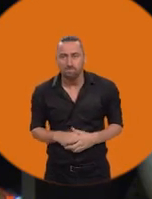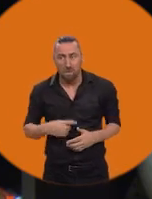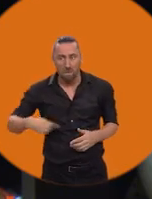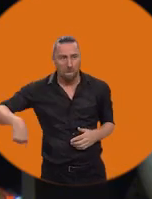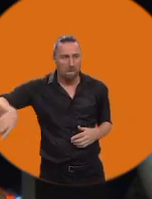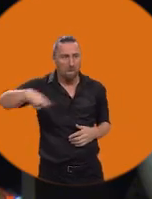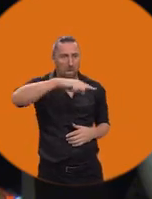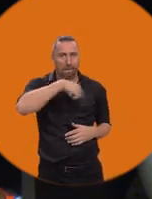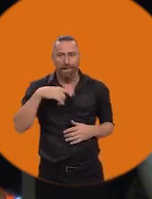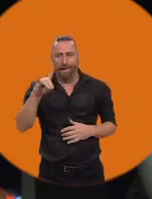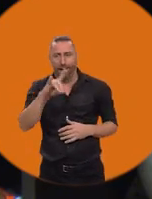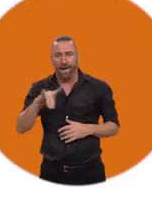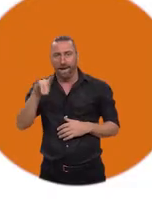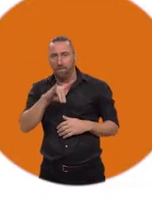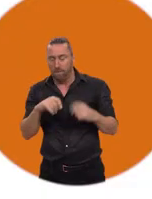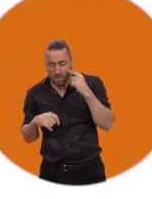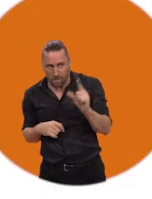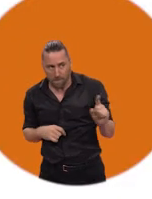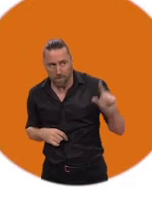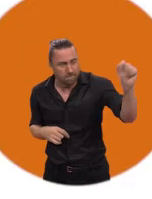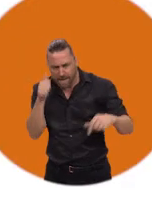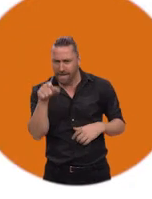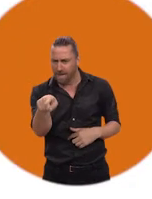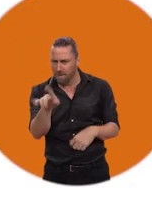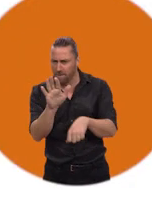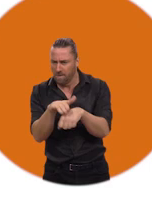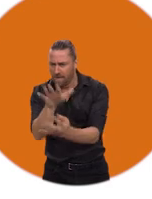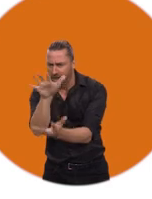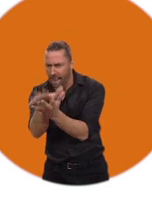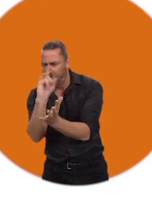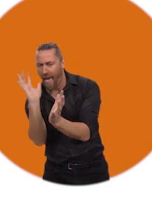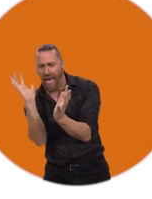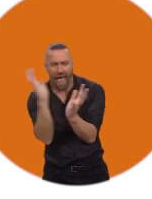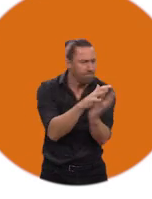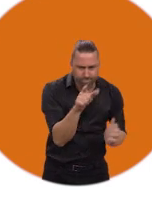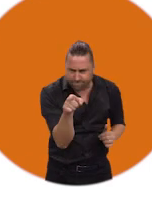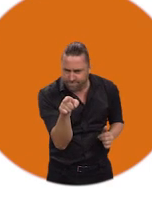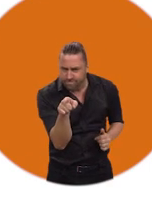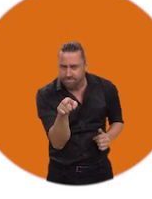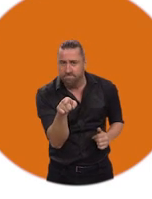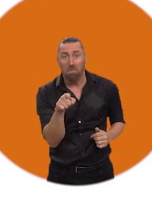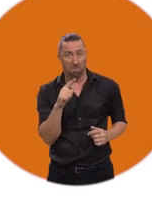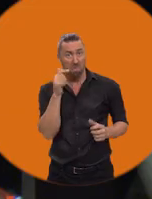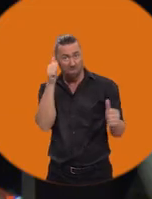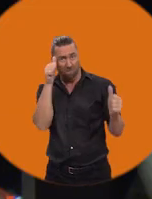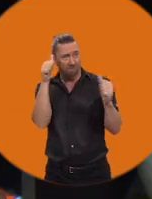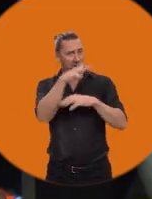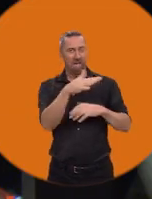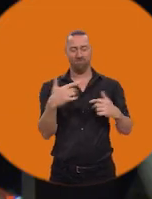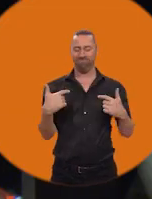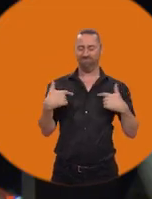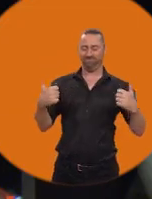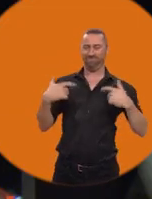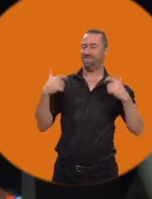thing the animals learnt on that night, other than crocs might eat chooks in one bite, whilst it's nice to be famous just once